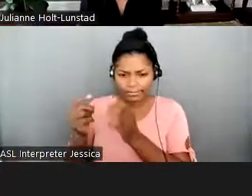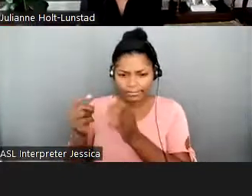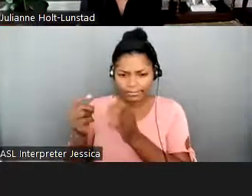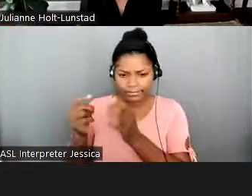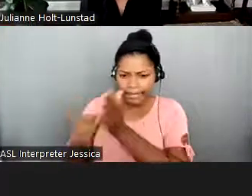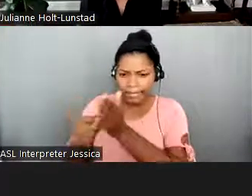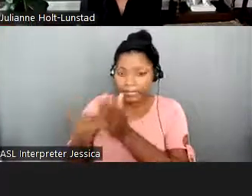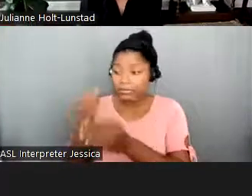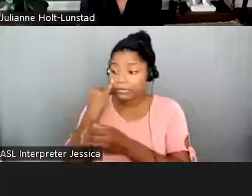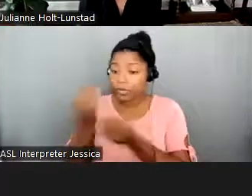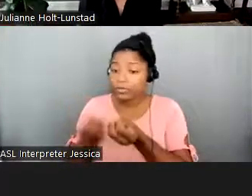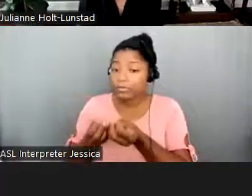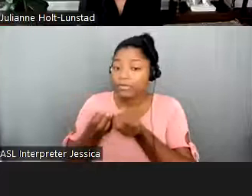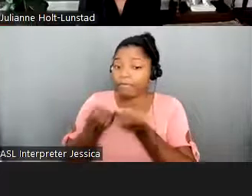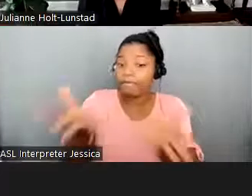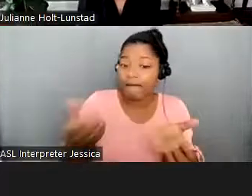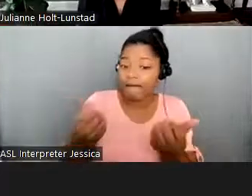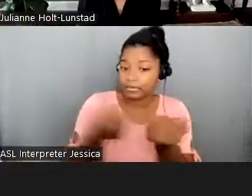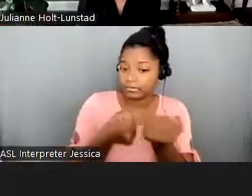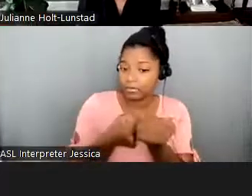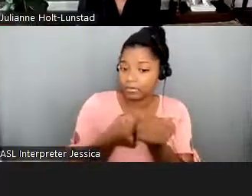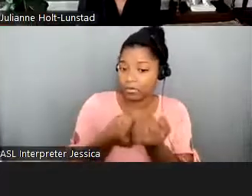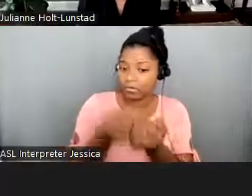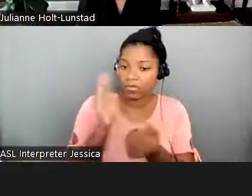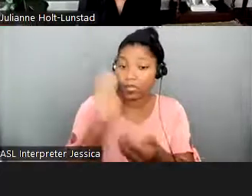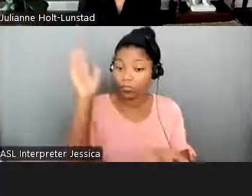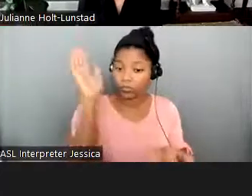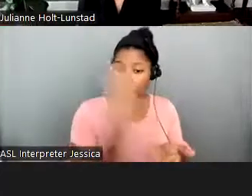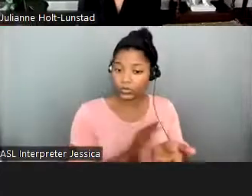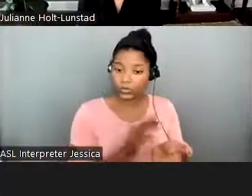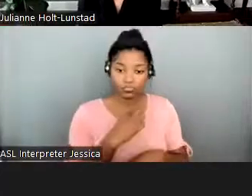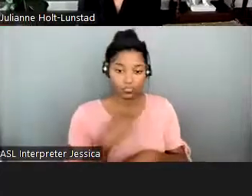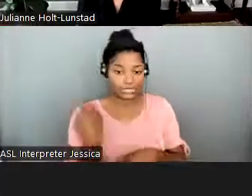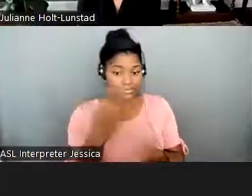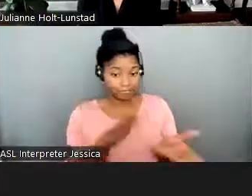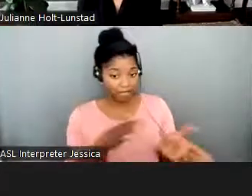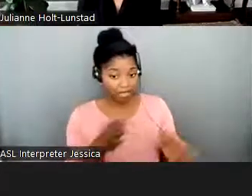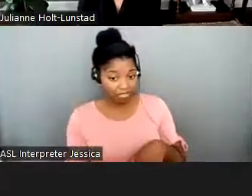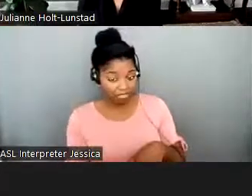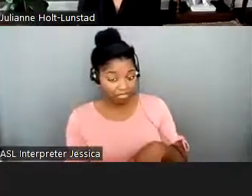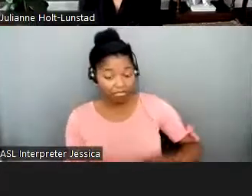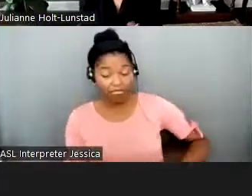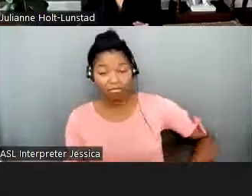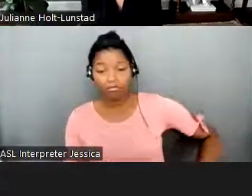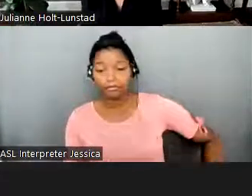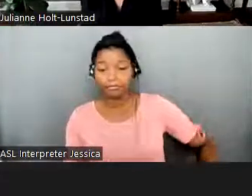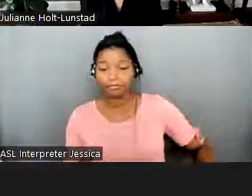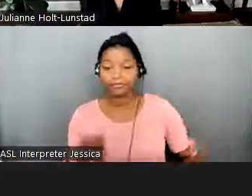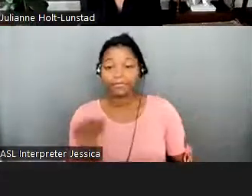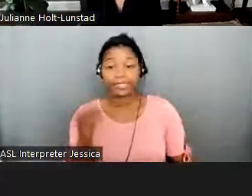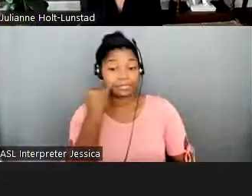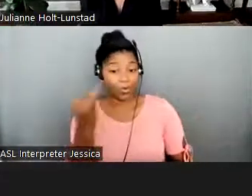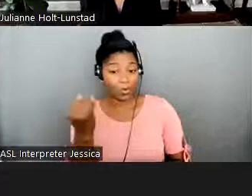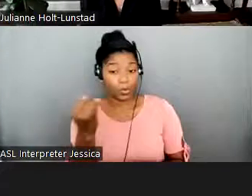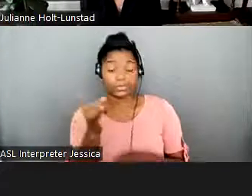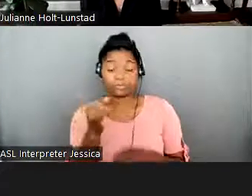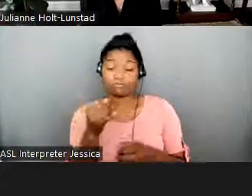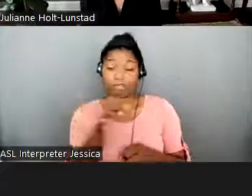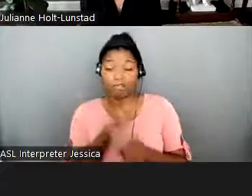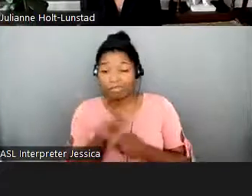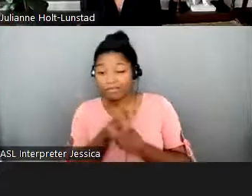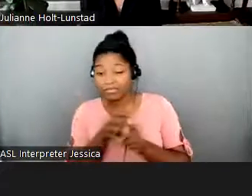support might reduce risk for mortality. Adequate support among patients in